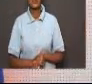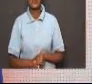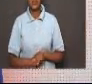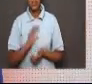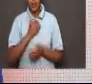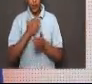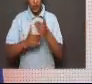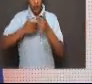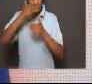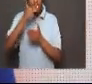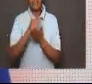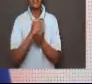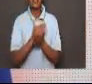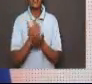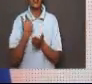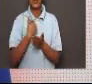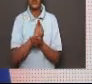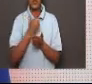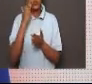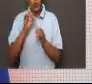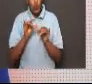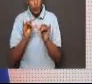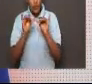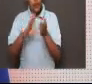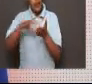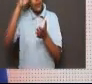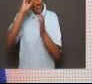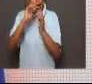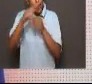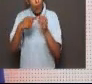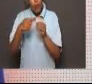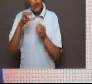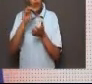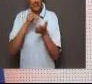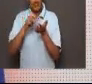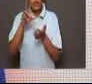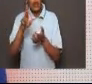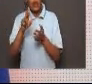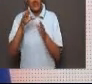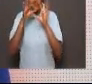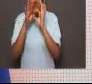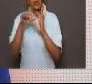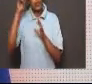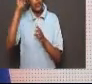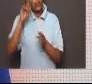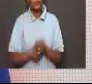In our next lesson, we will continue learning about molecular bond